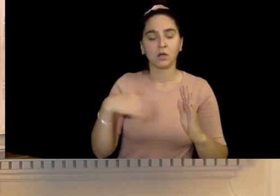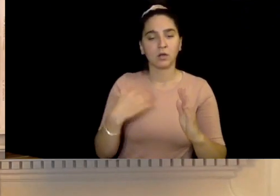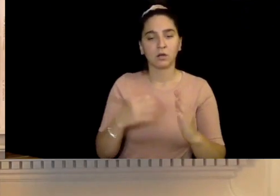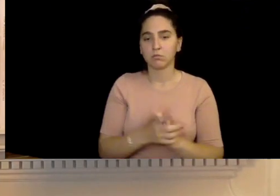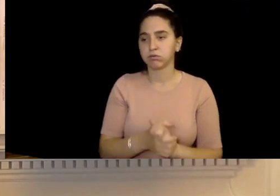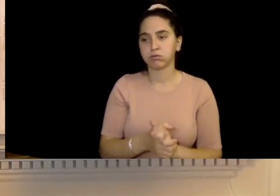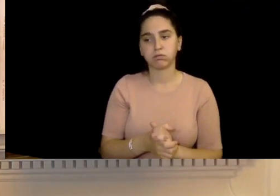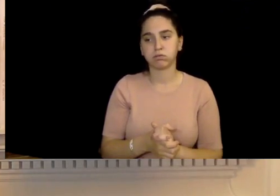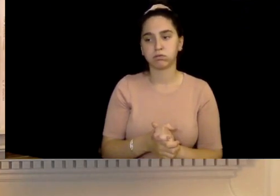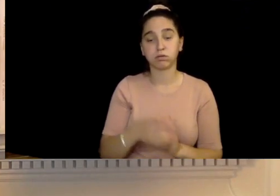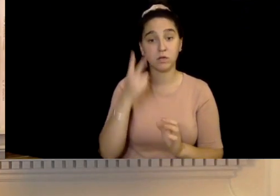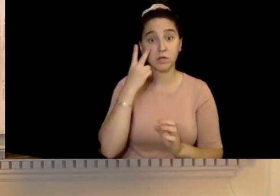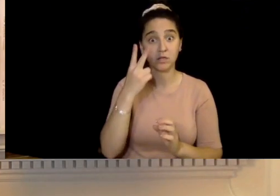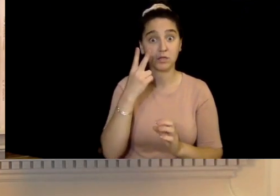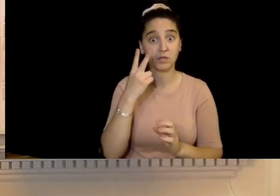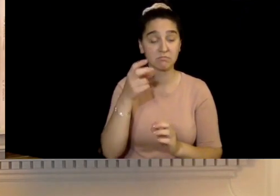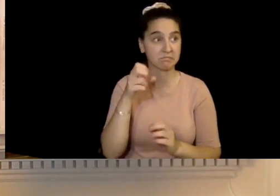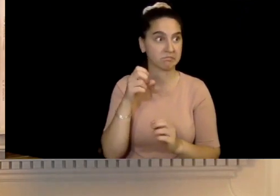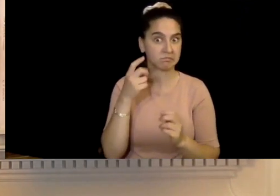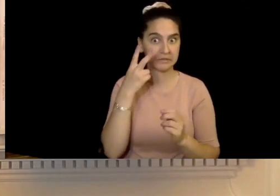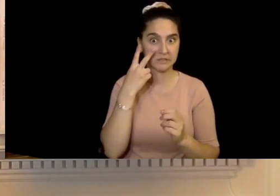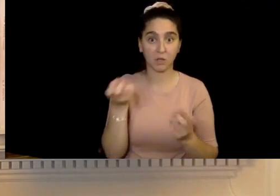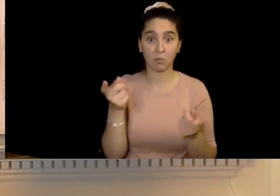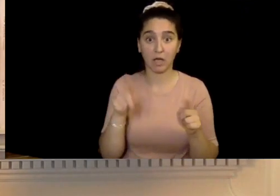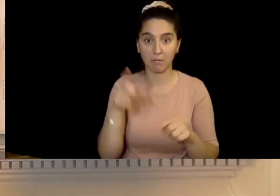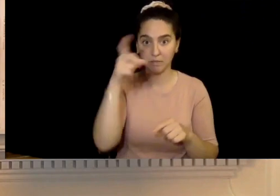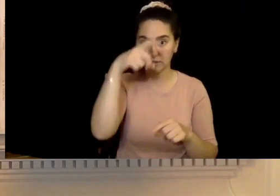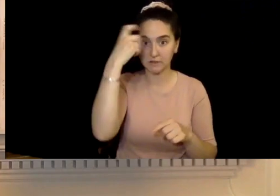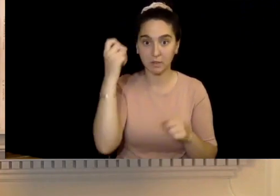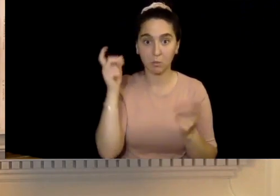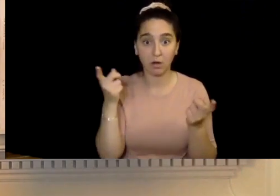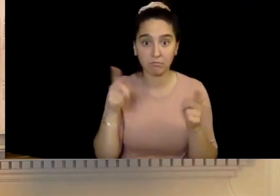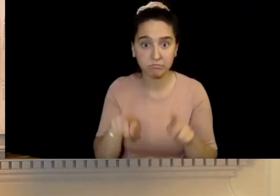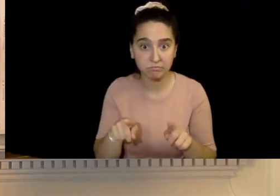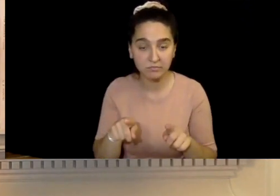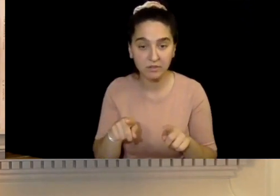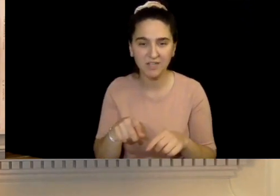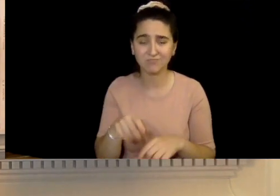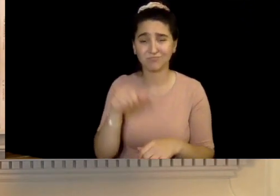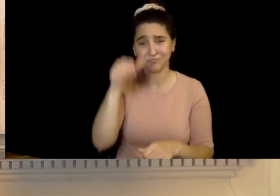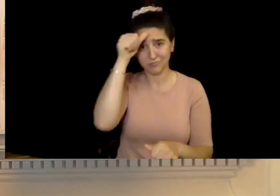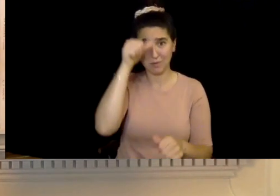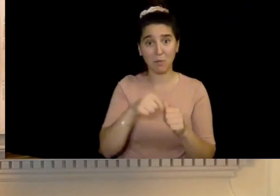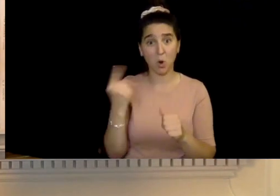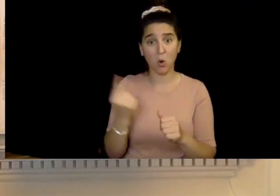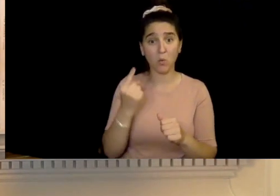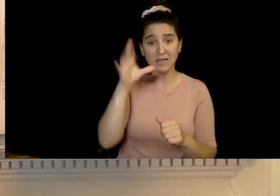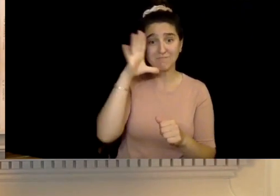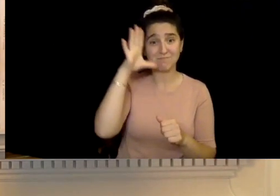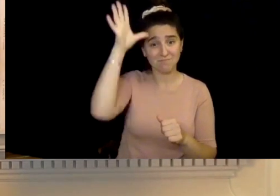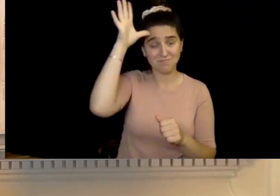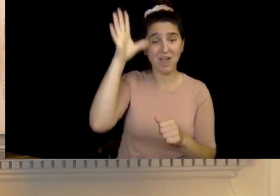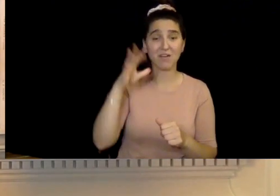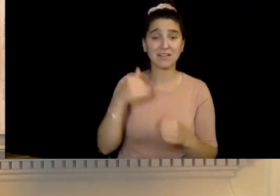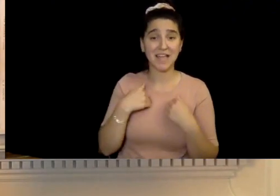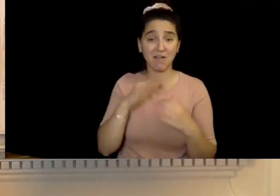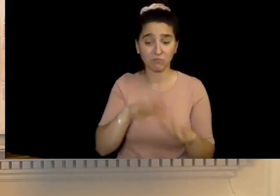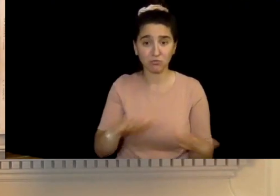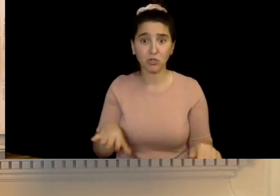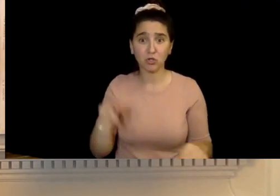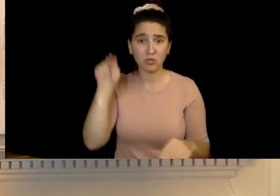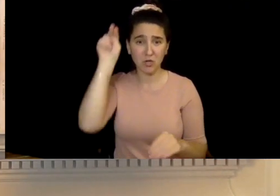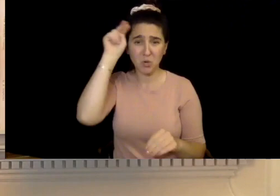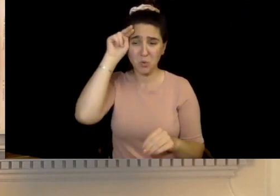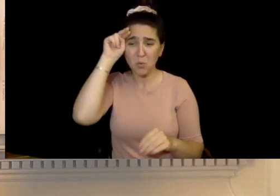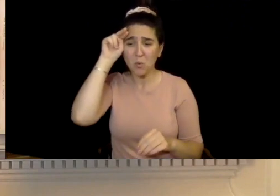for all their efforts. And we look toward an uncertain summer and we remember in particular parents of neuro